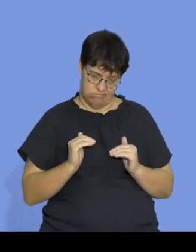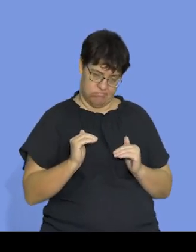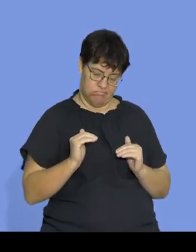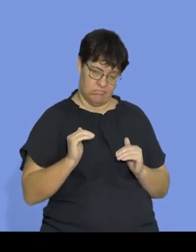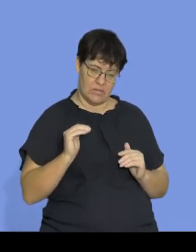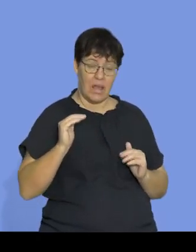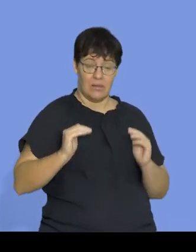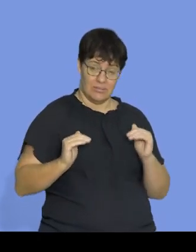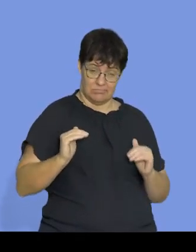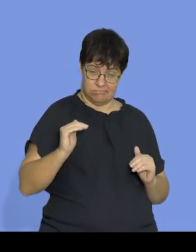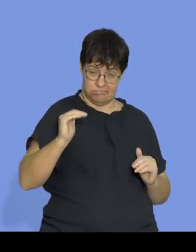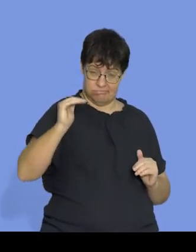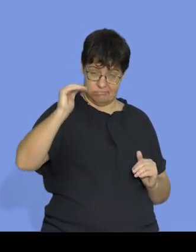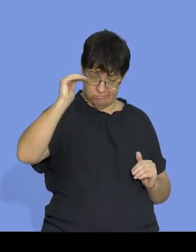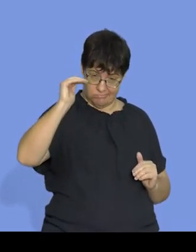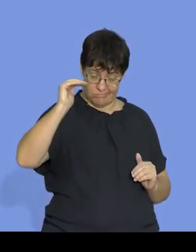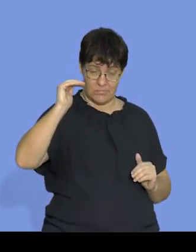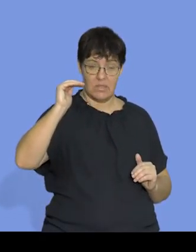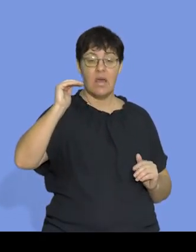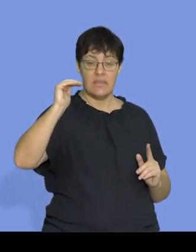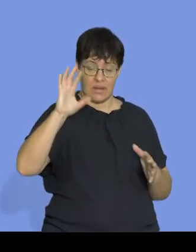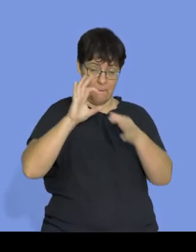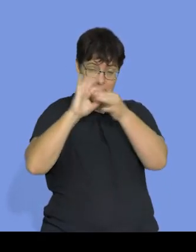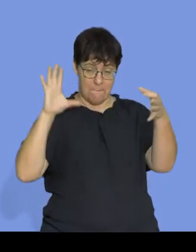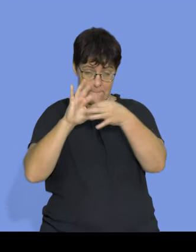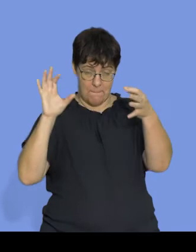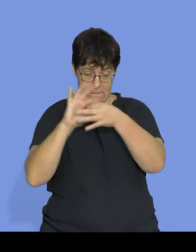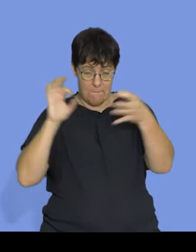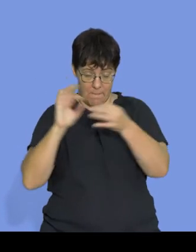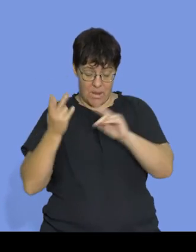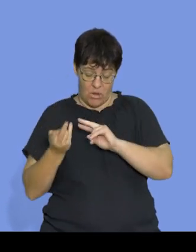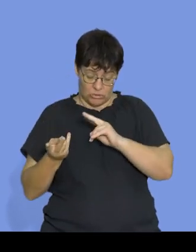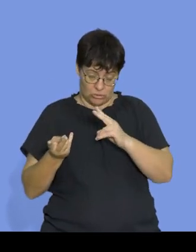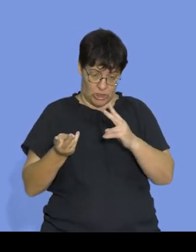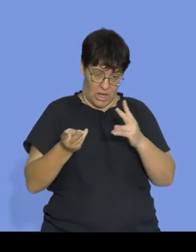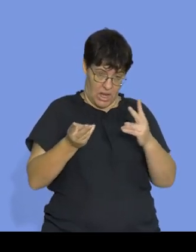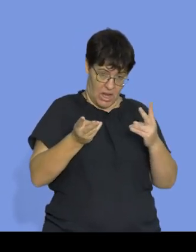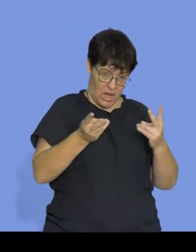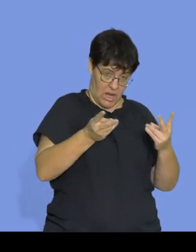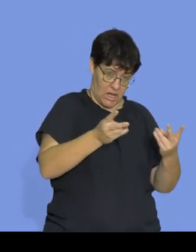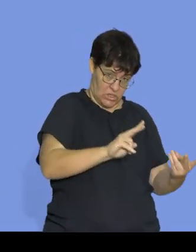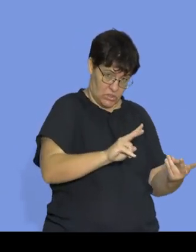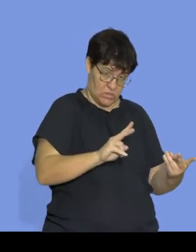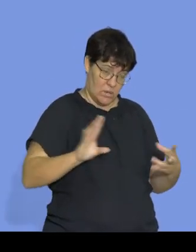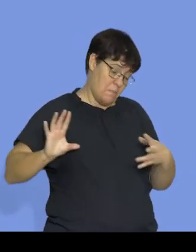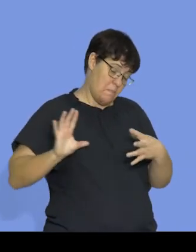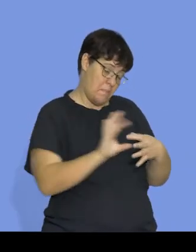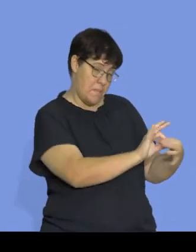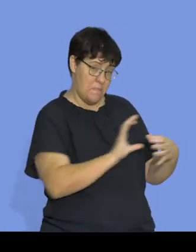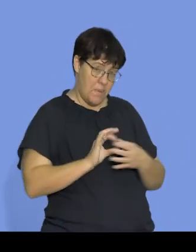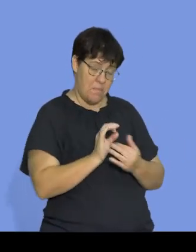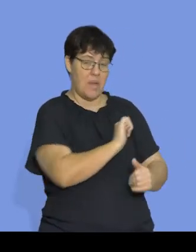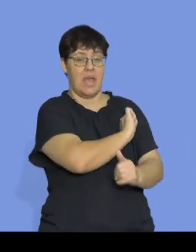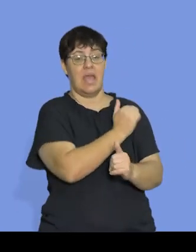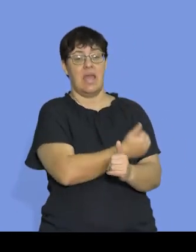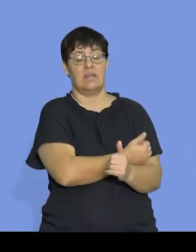as a result, results in the new bonds being formed. And while we form new bonds, energy is released, okay? So the release